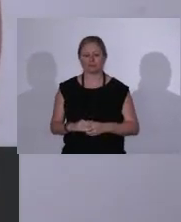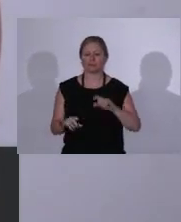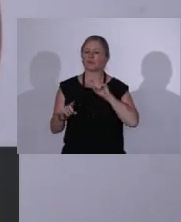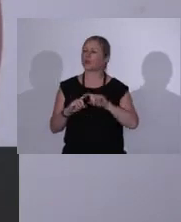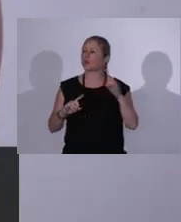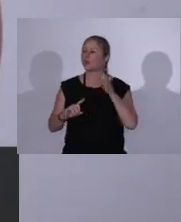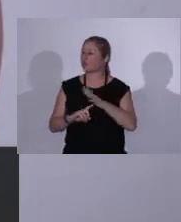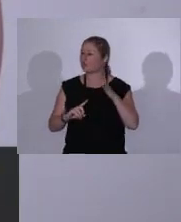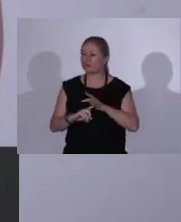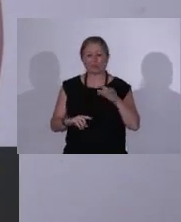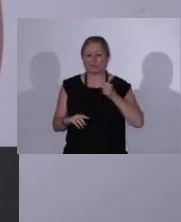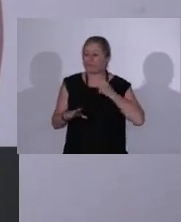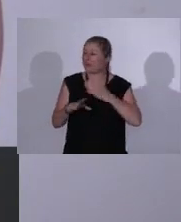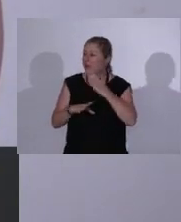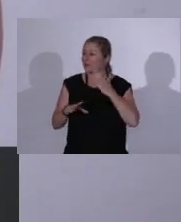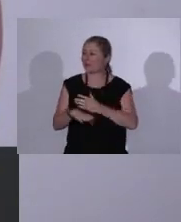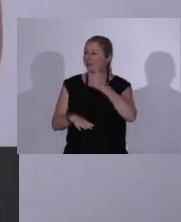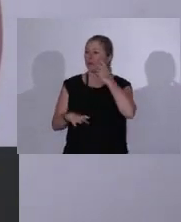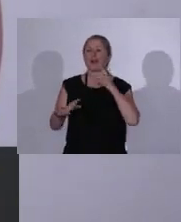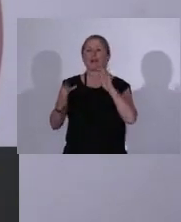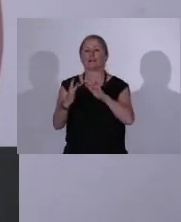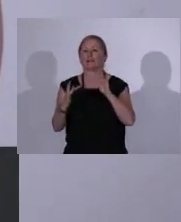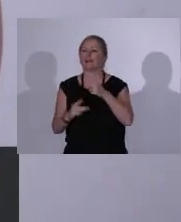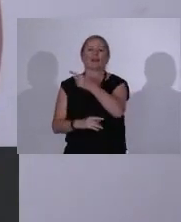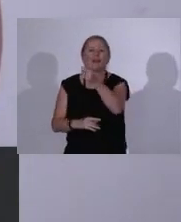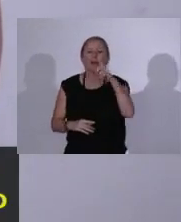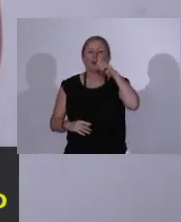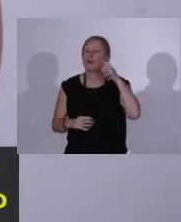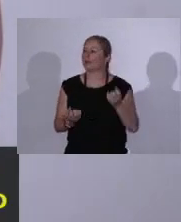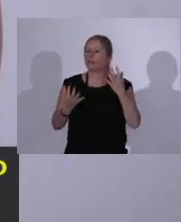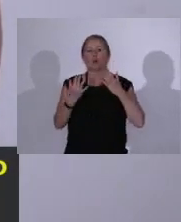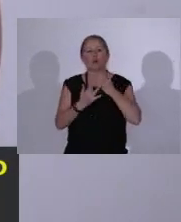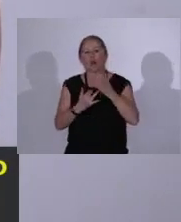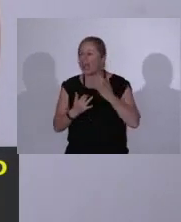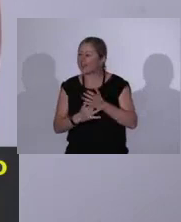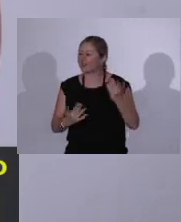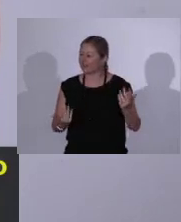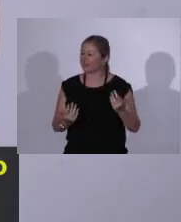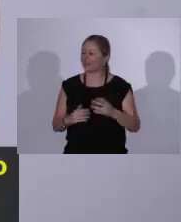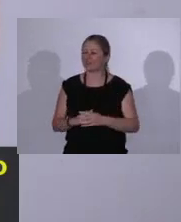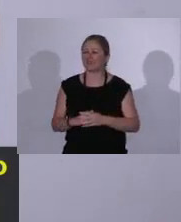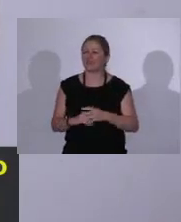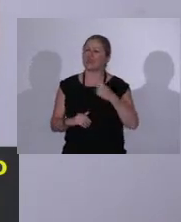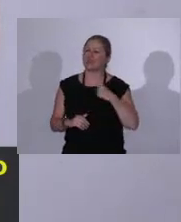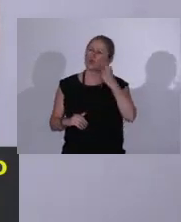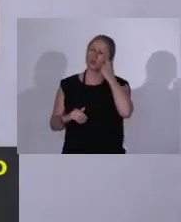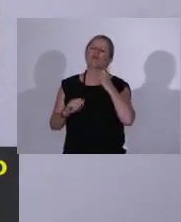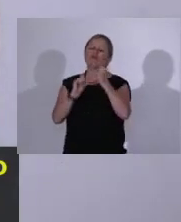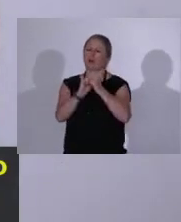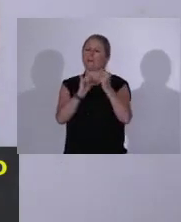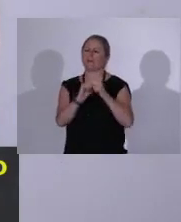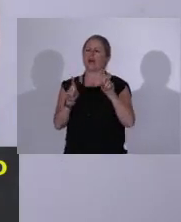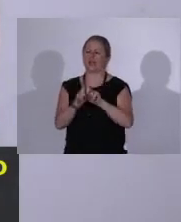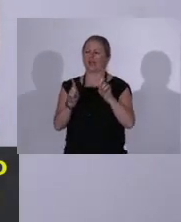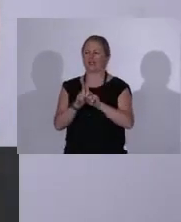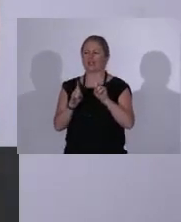important part of the work, isn't it, to get to the folks who don't have access to whatever the facility is. But we try and partner as well with